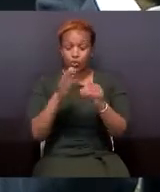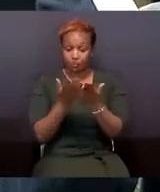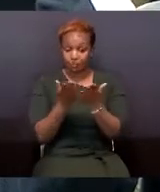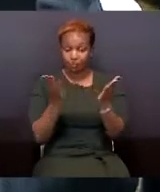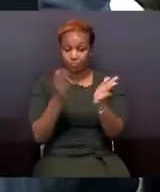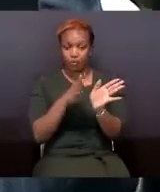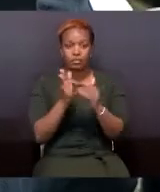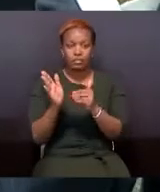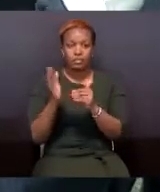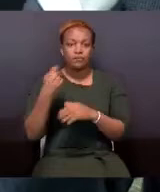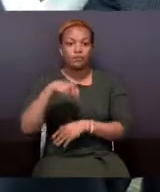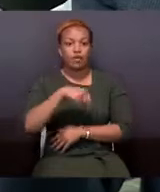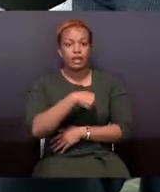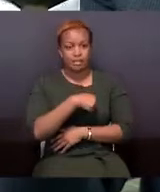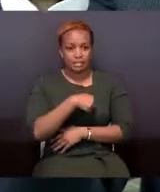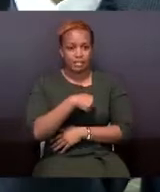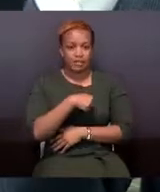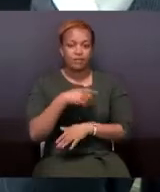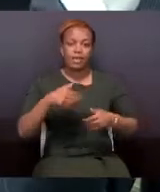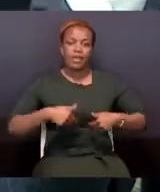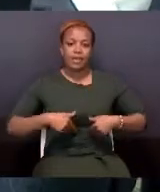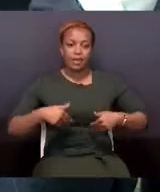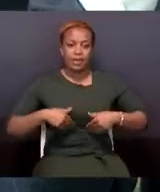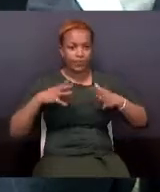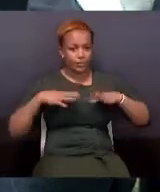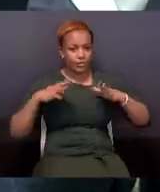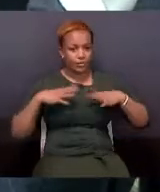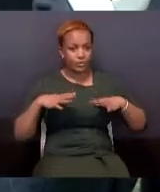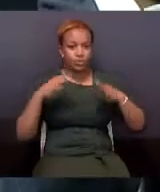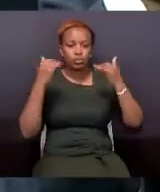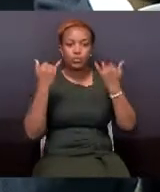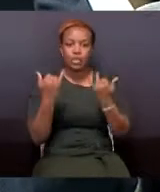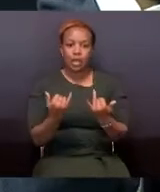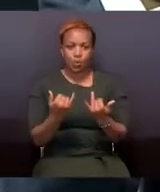opportunities for us, for the young people, to now